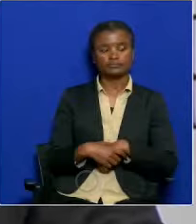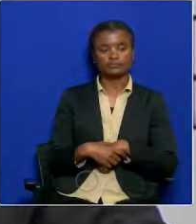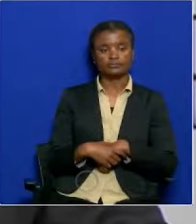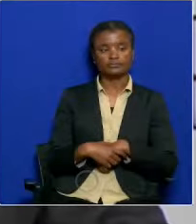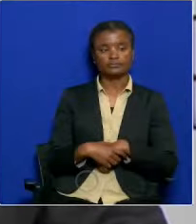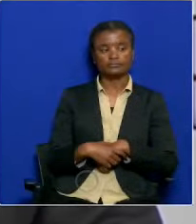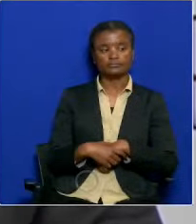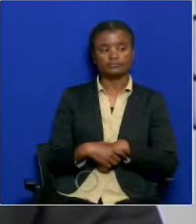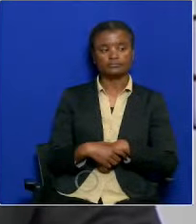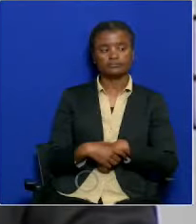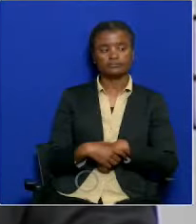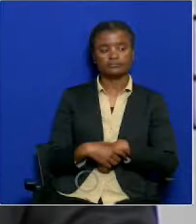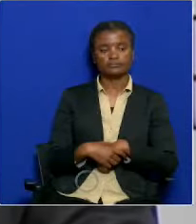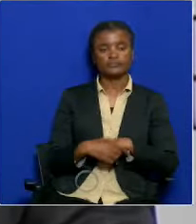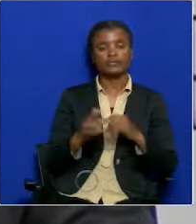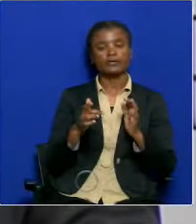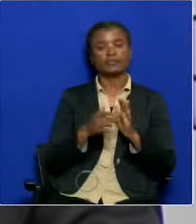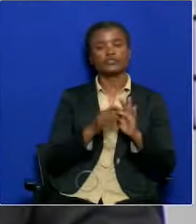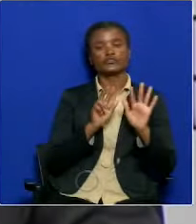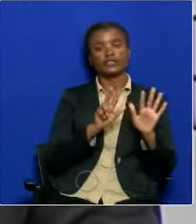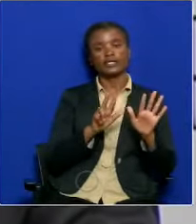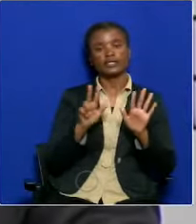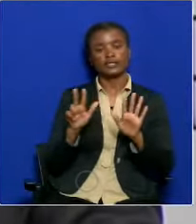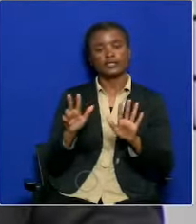Page 88 on file 4.